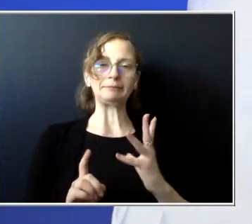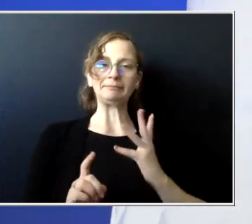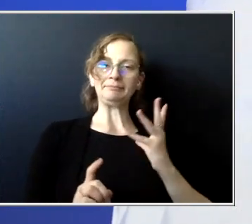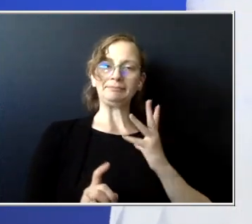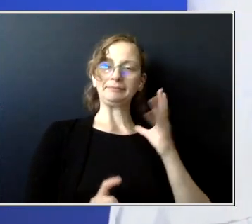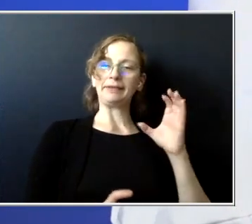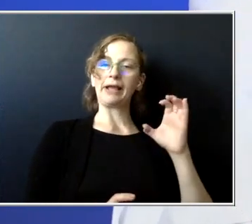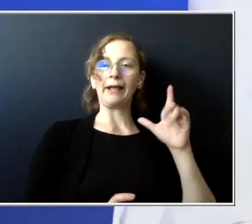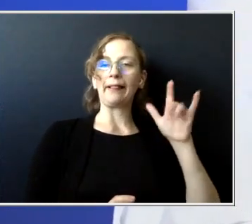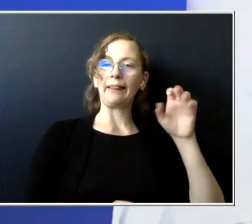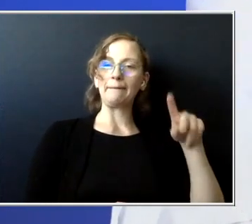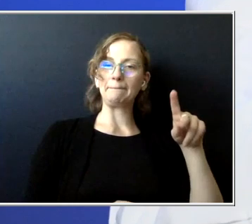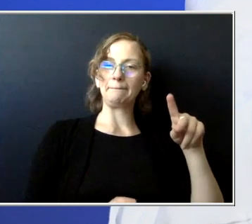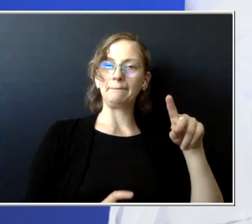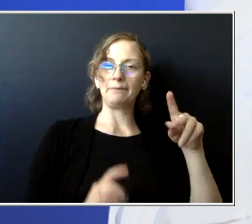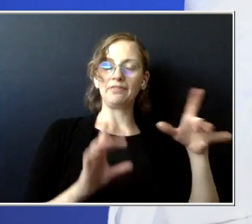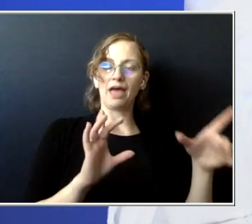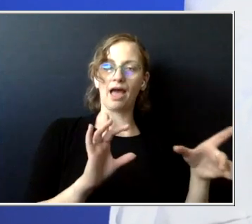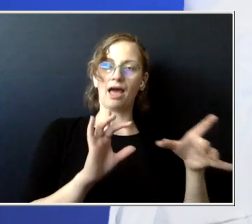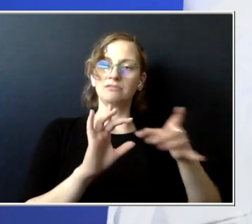attaches to the